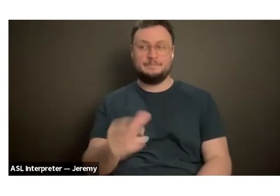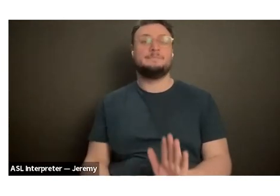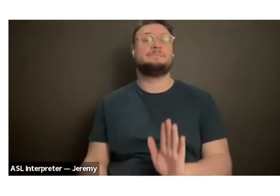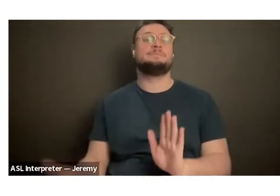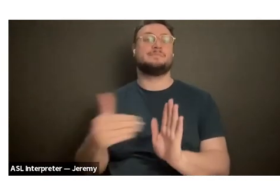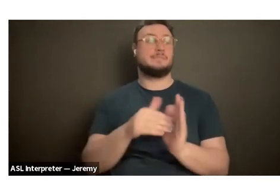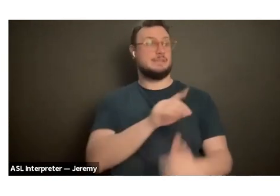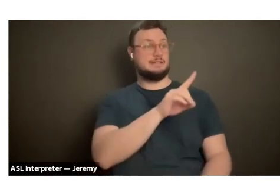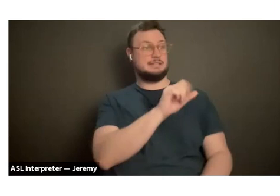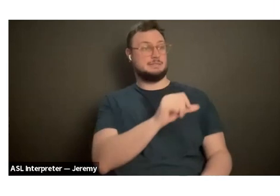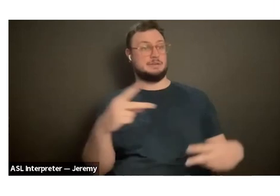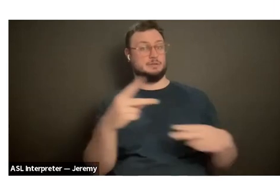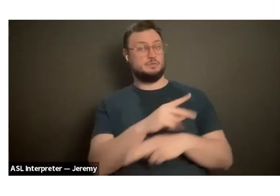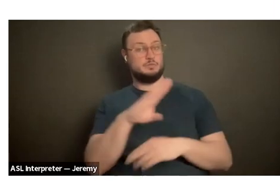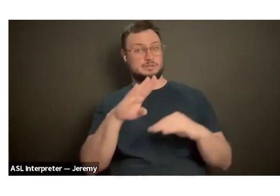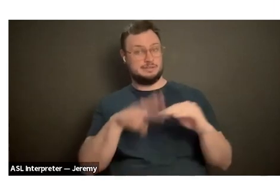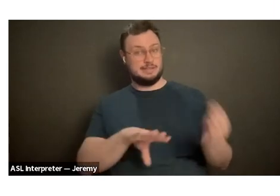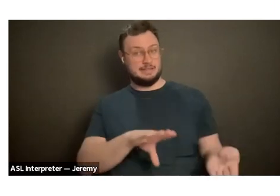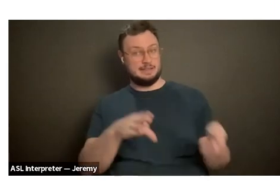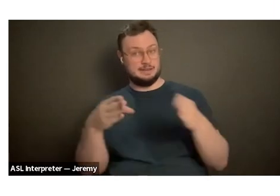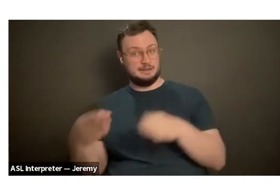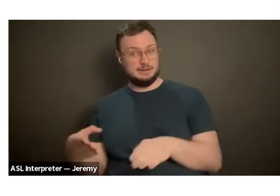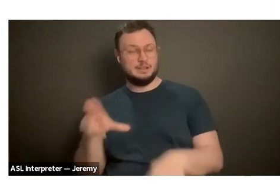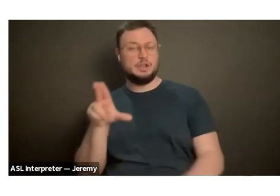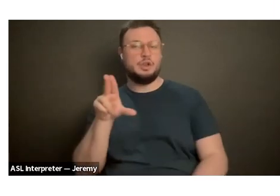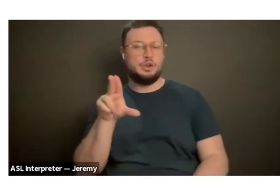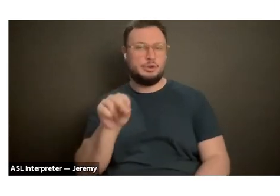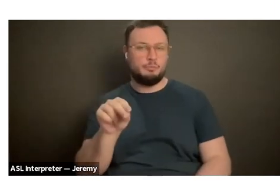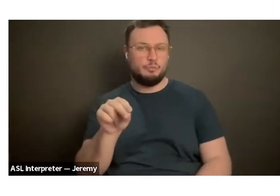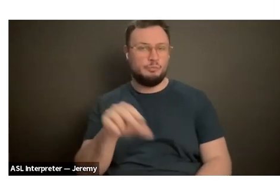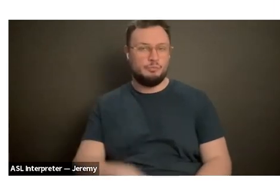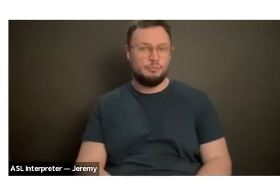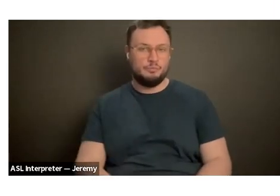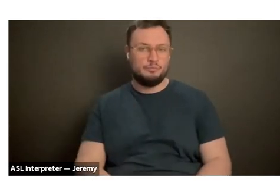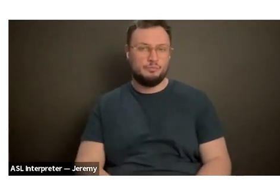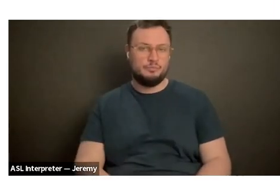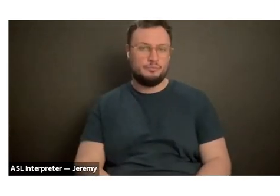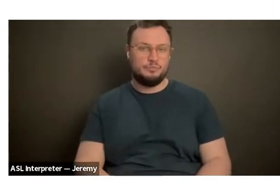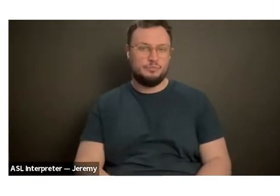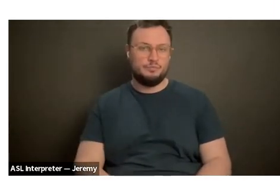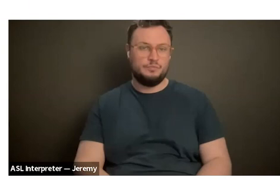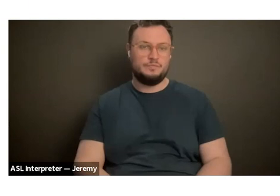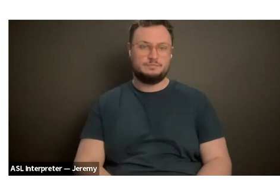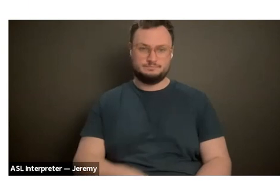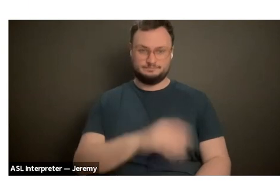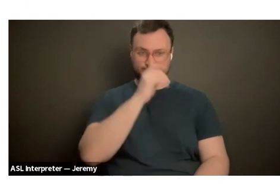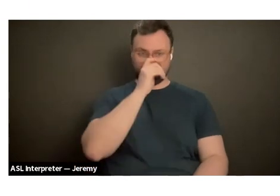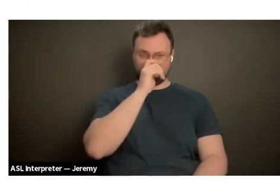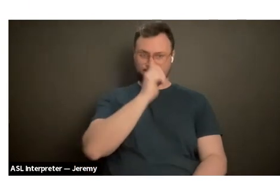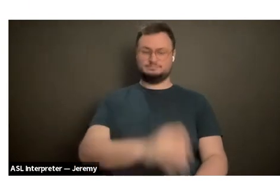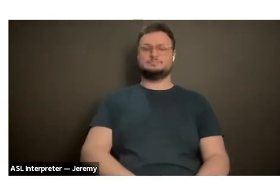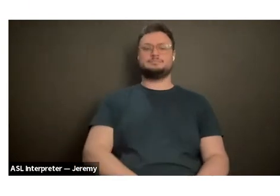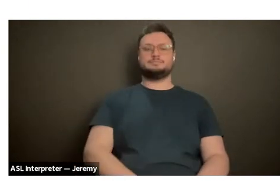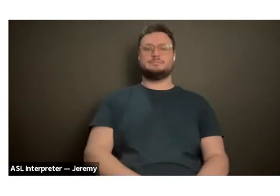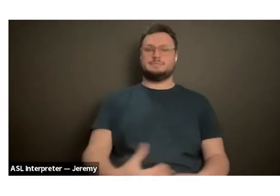saying again. And disability is not worse than death. And living in access intimacy